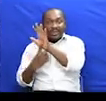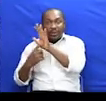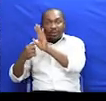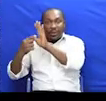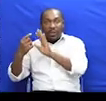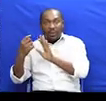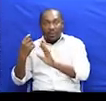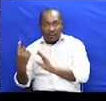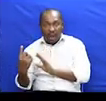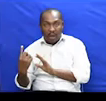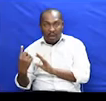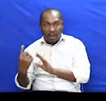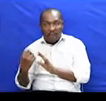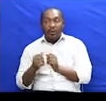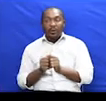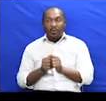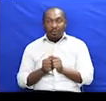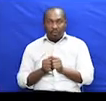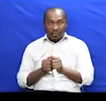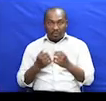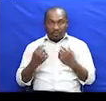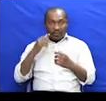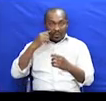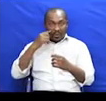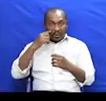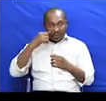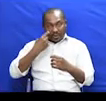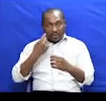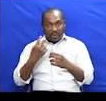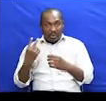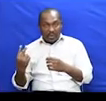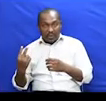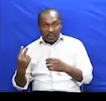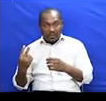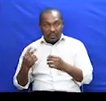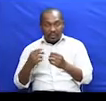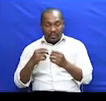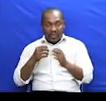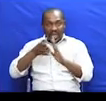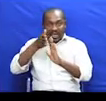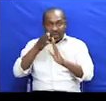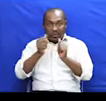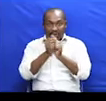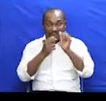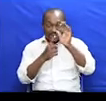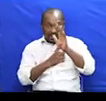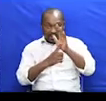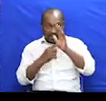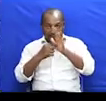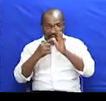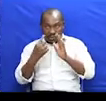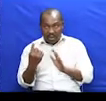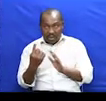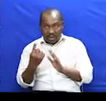16.1. And then experiment number 2, the initial volume was 16.1.